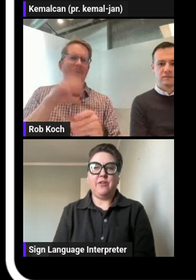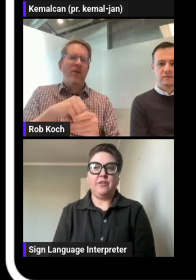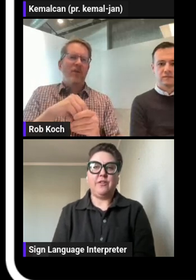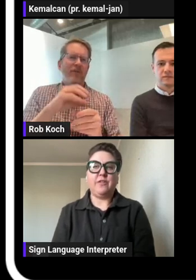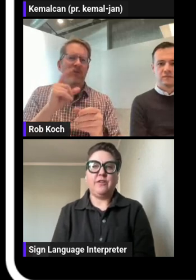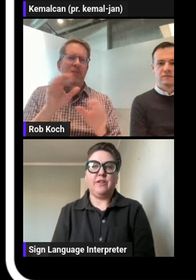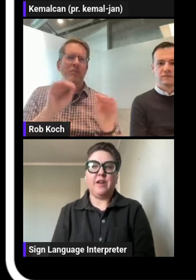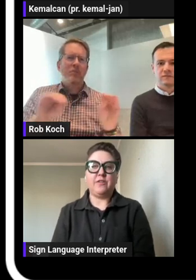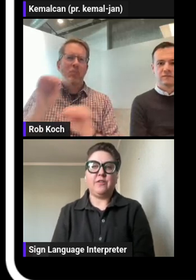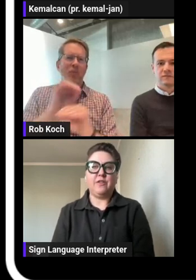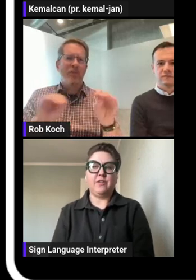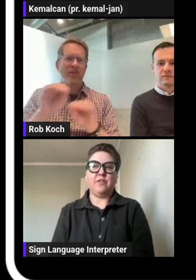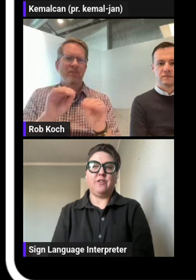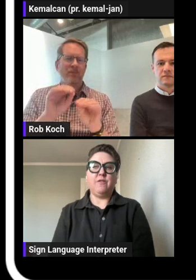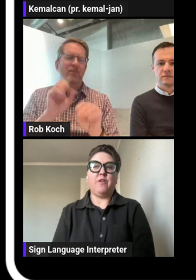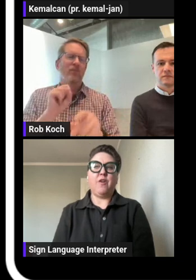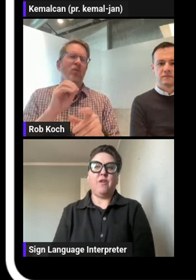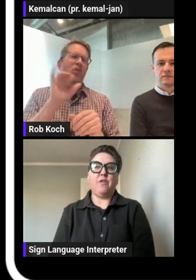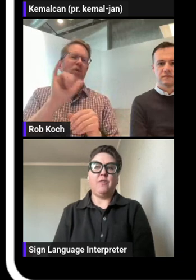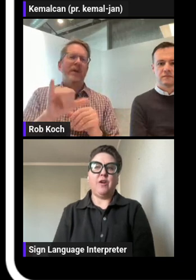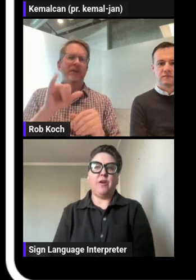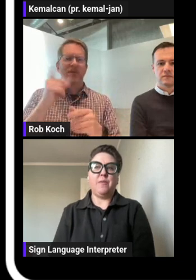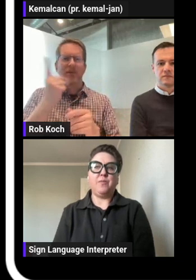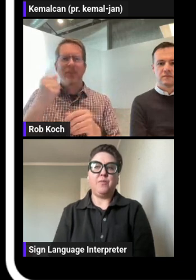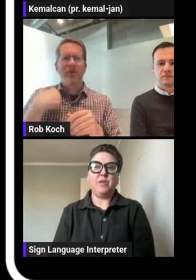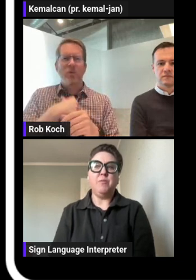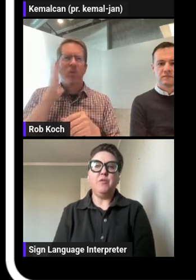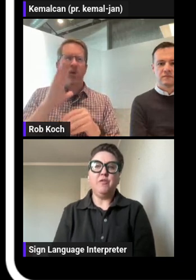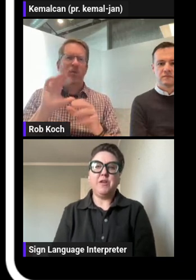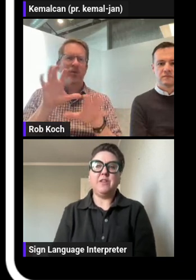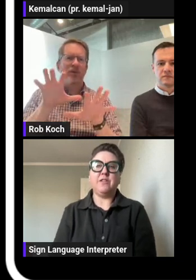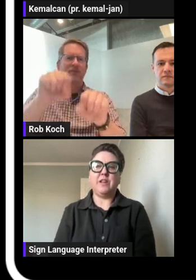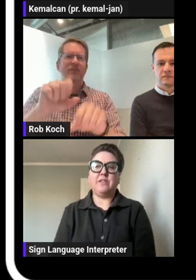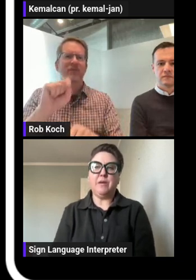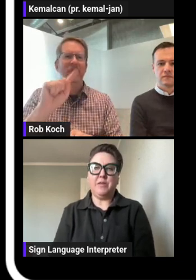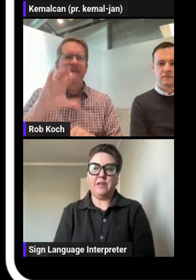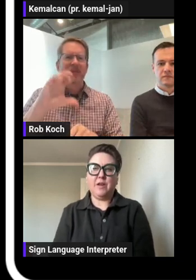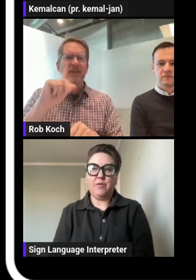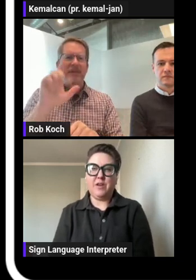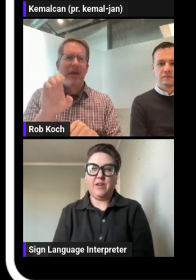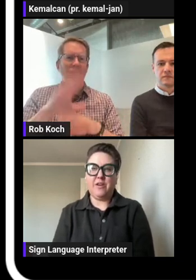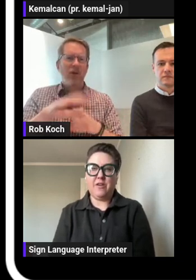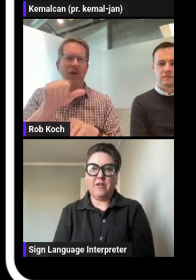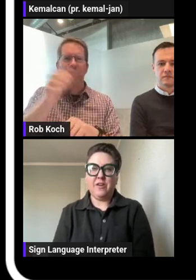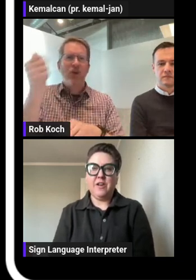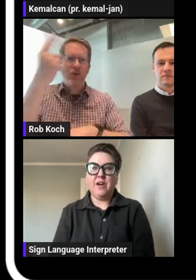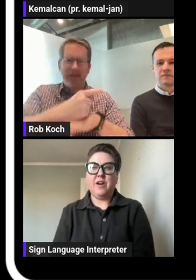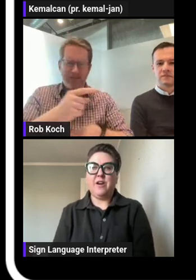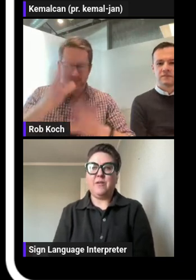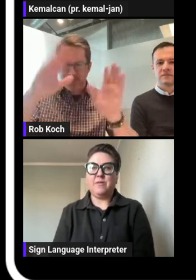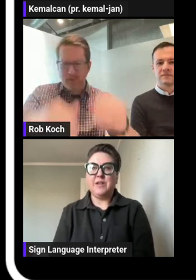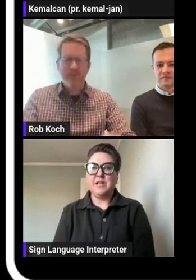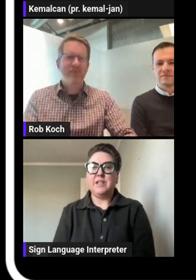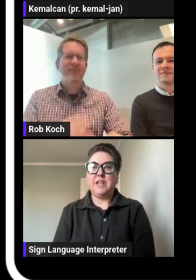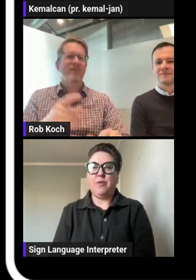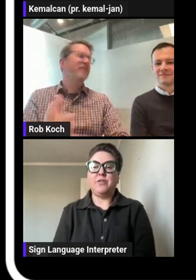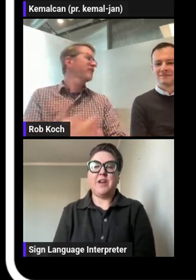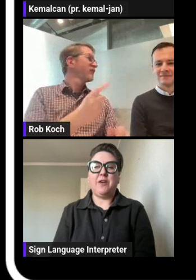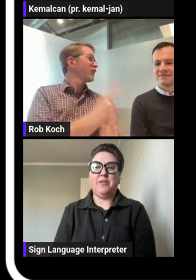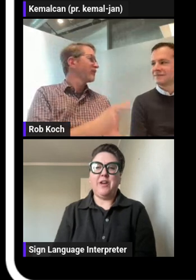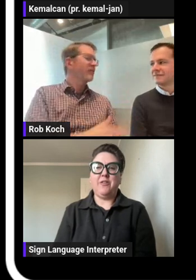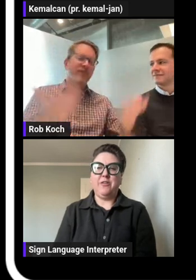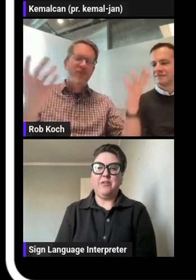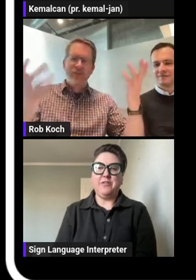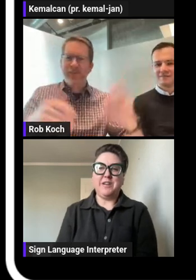two letters next to each other that involve movement. So that's something that we are,